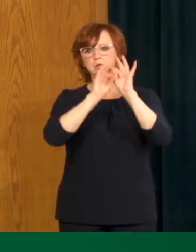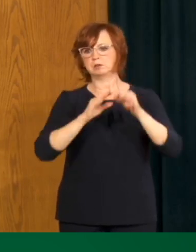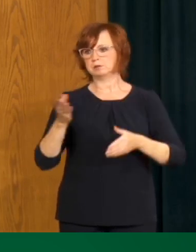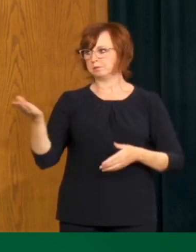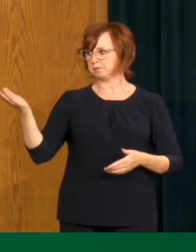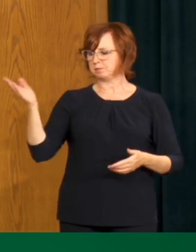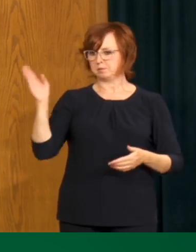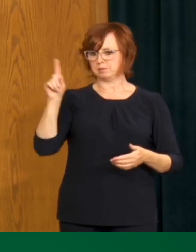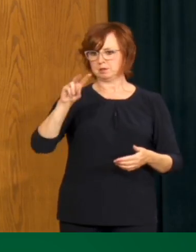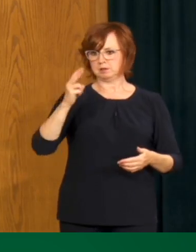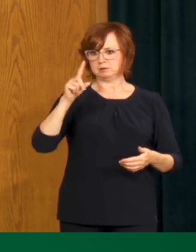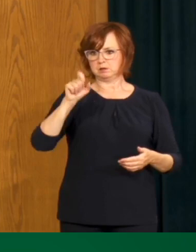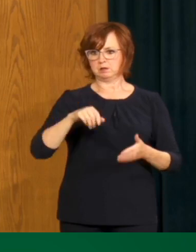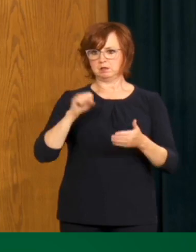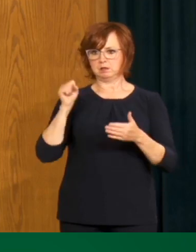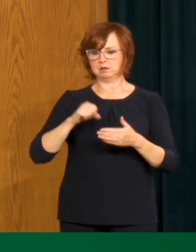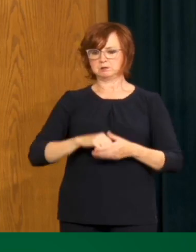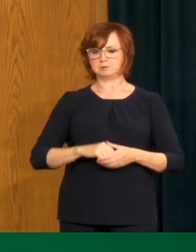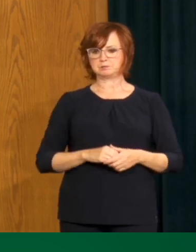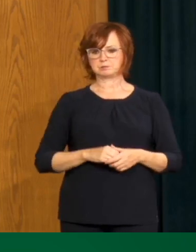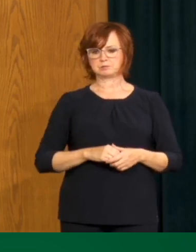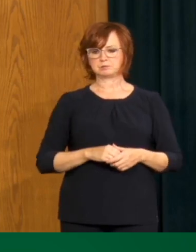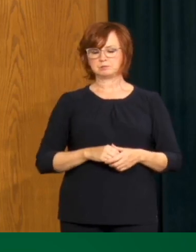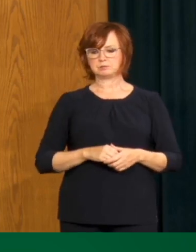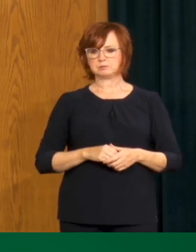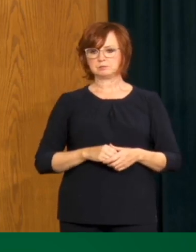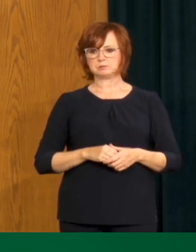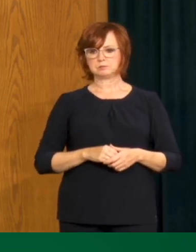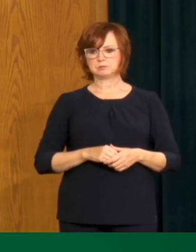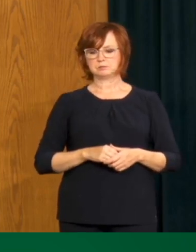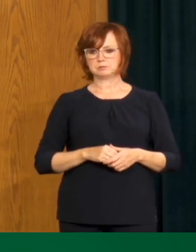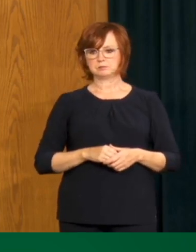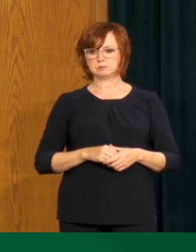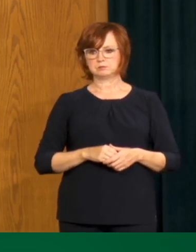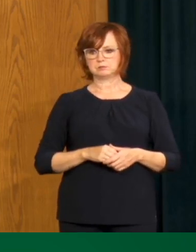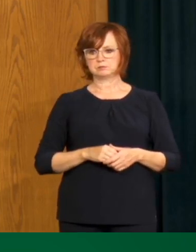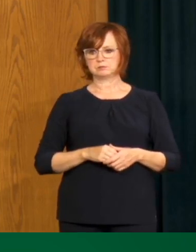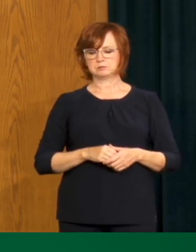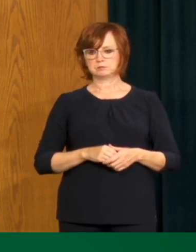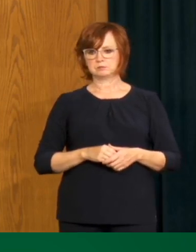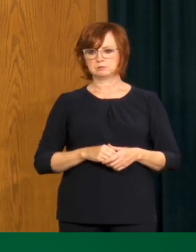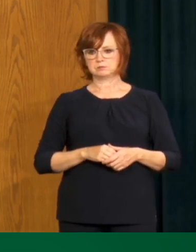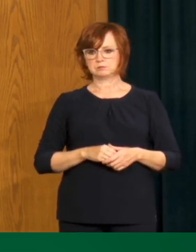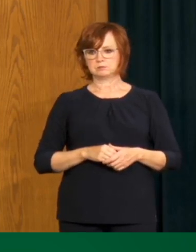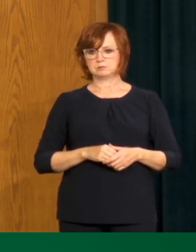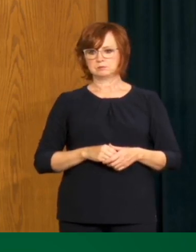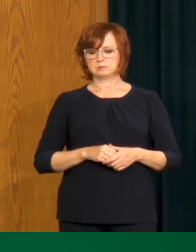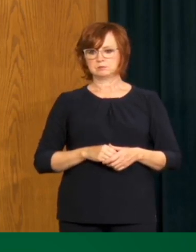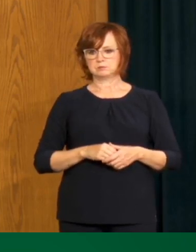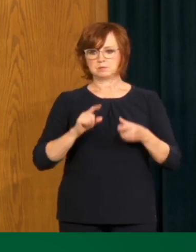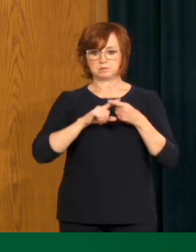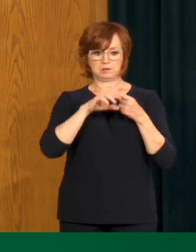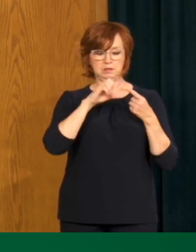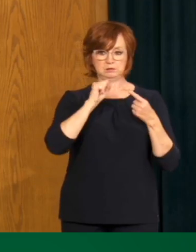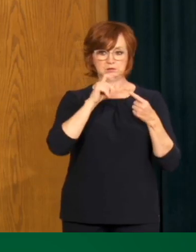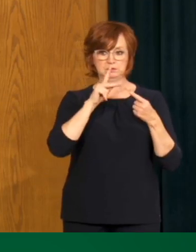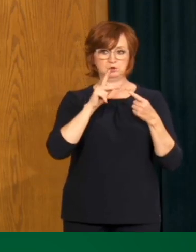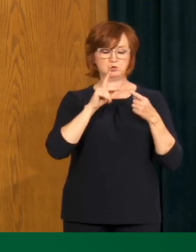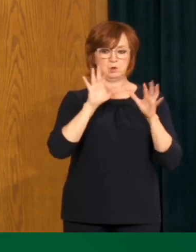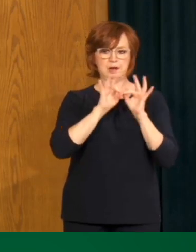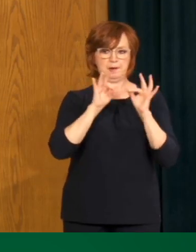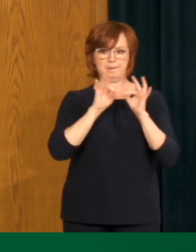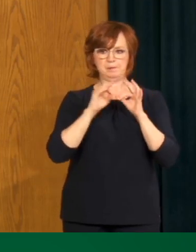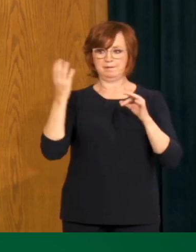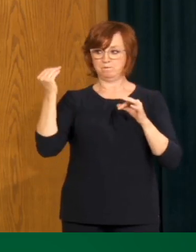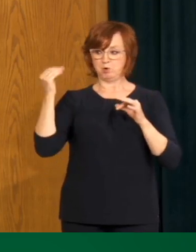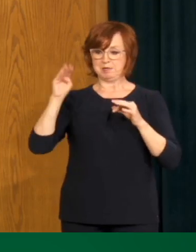Steph? Yeah, kind of a two-parter. Do you know how much Saskatchewan's share is currently worth? And are